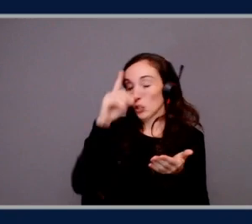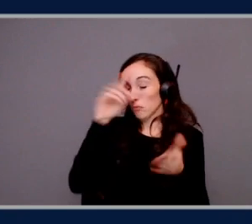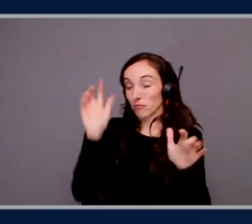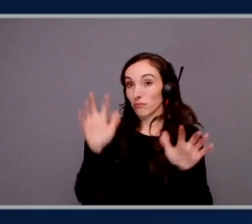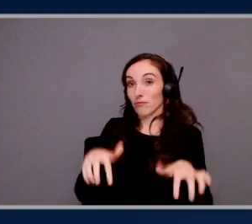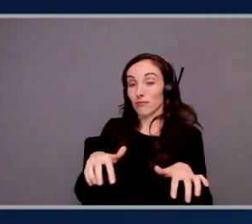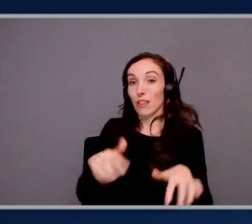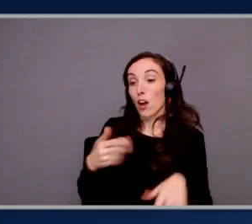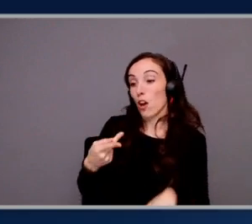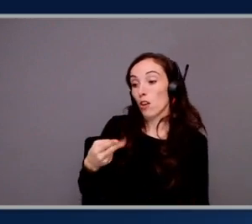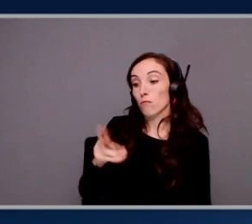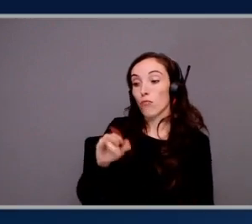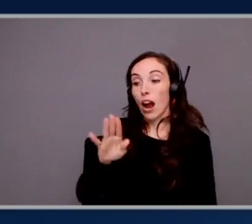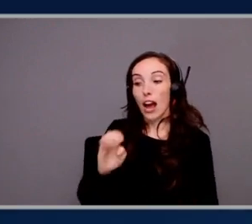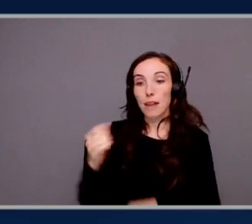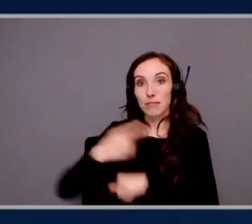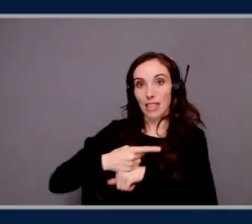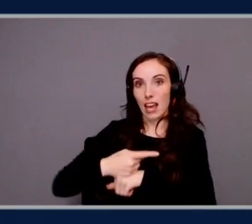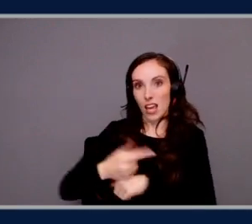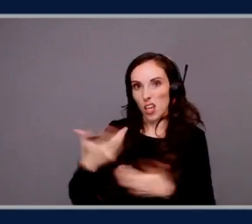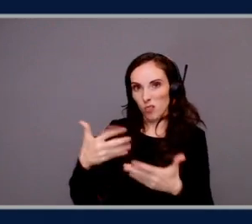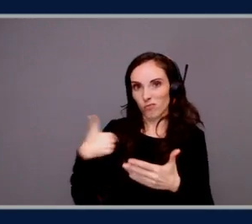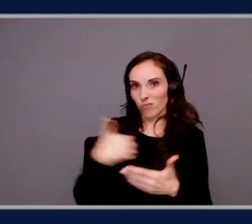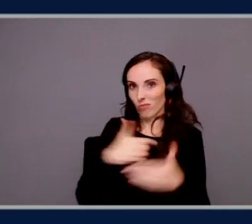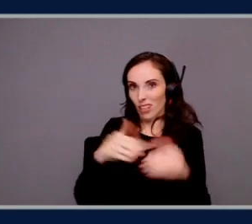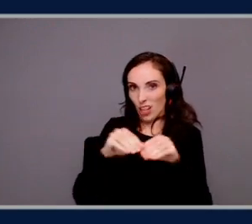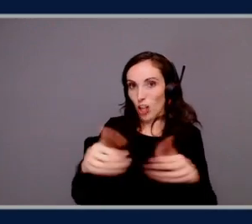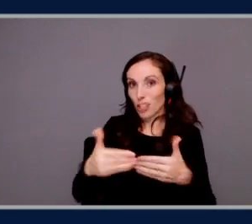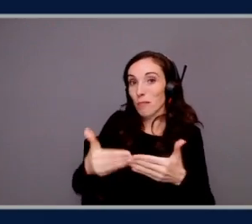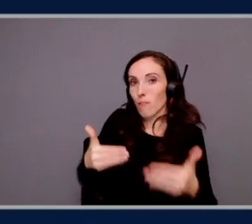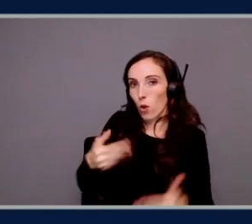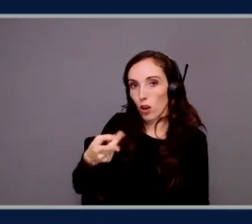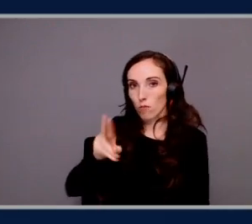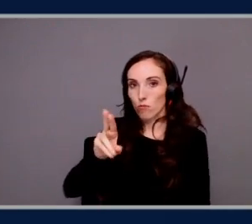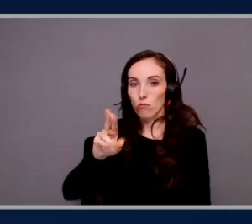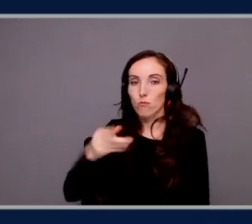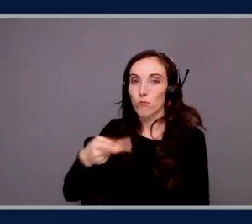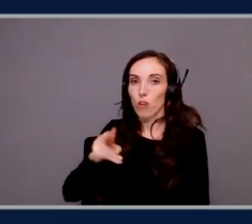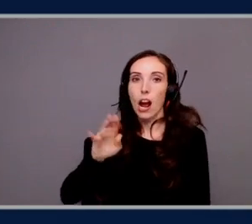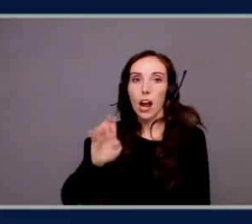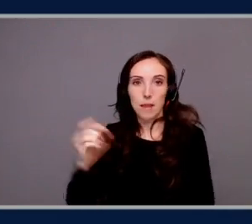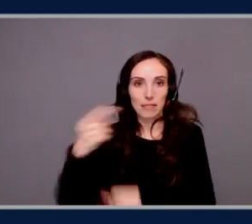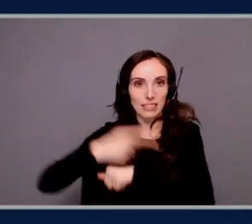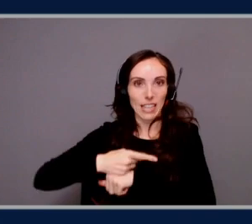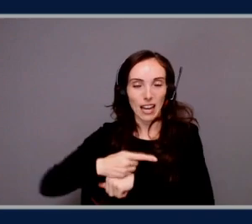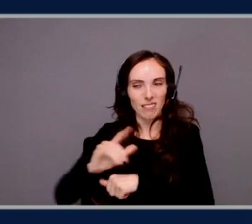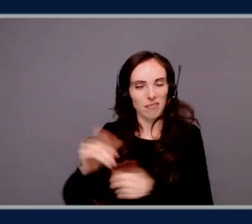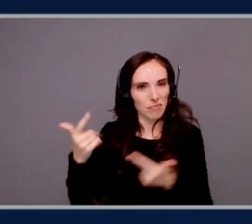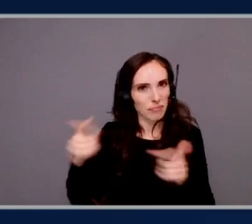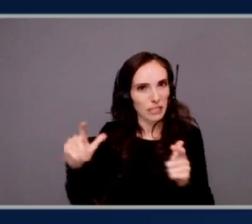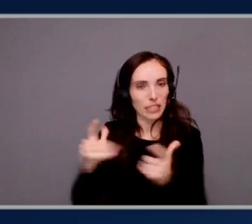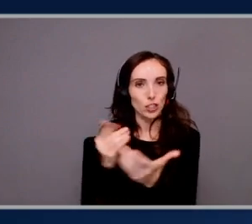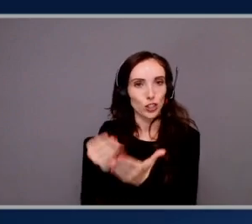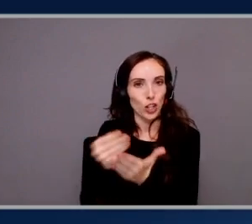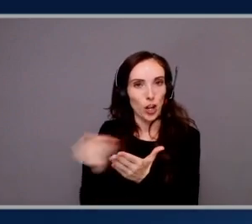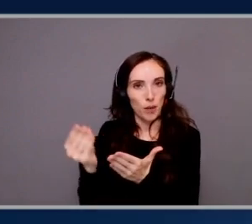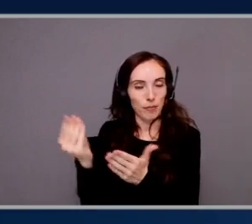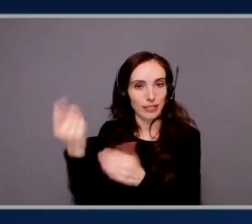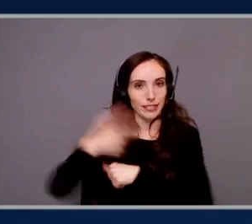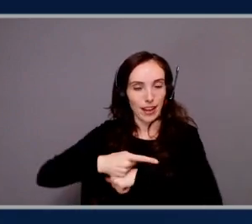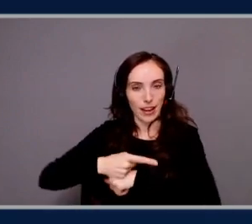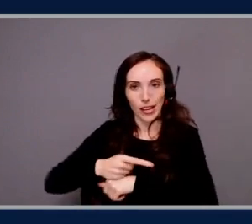so we launched Rufus ahead of Prime Day. And Prime Day is one of Amazon's biggest shopping days. So this last Prime Day, we had to scale Rufus up